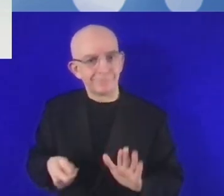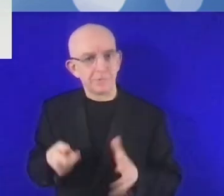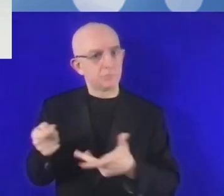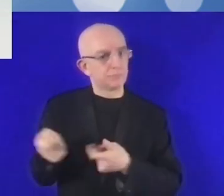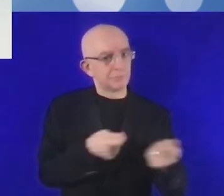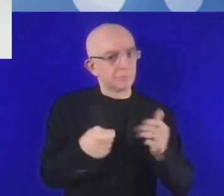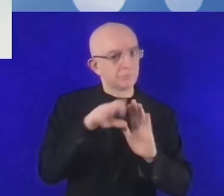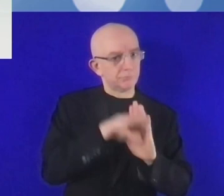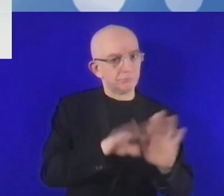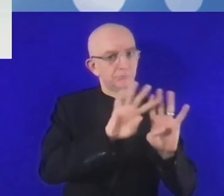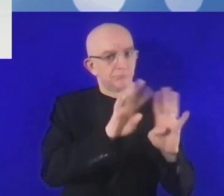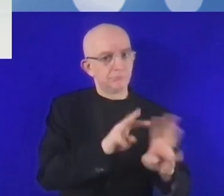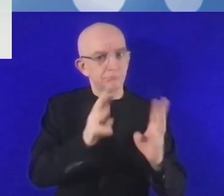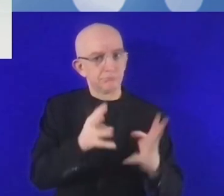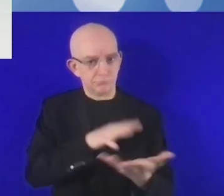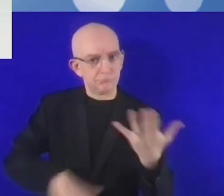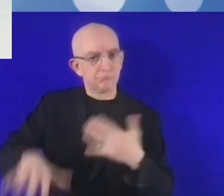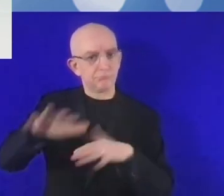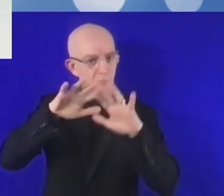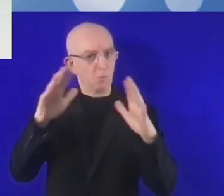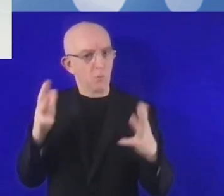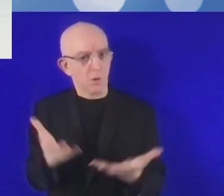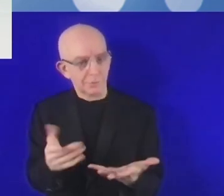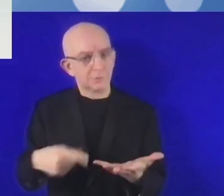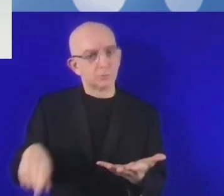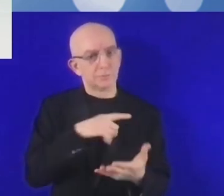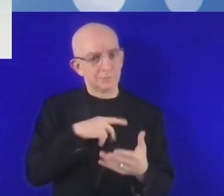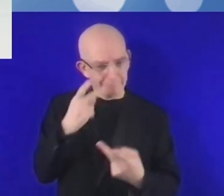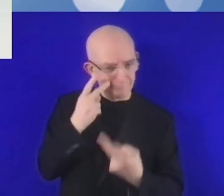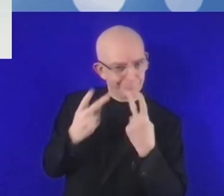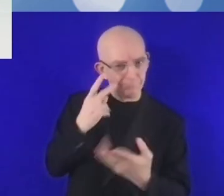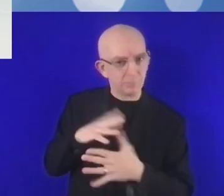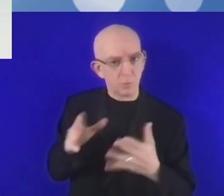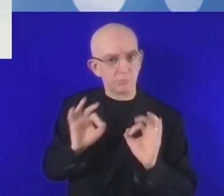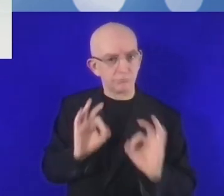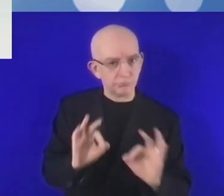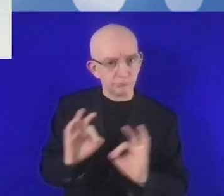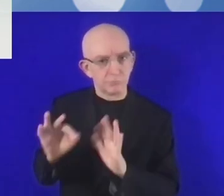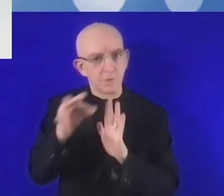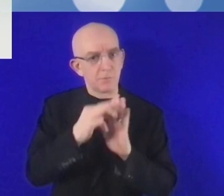And if anything, this sense of urgency has only increased in the last 2 years.